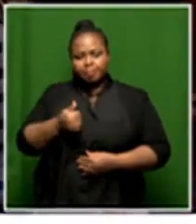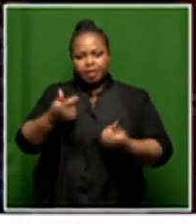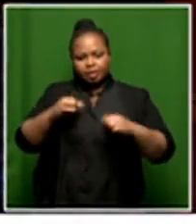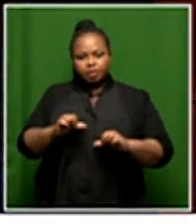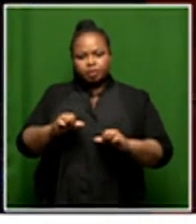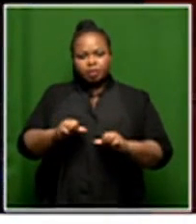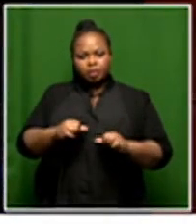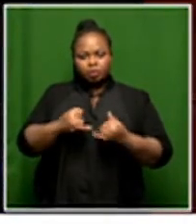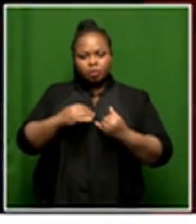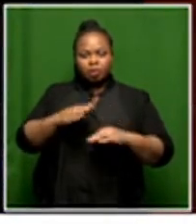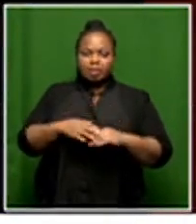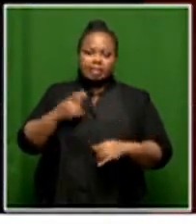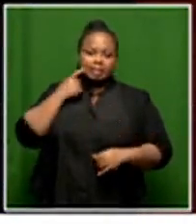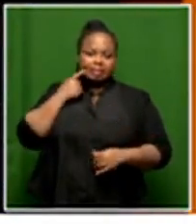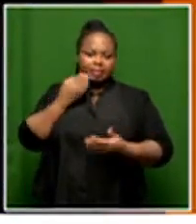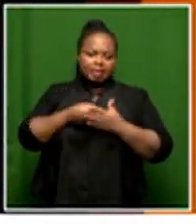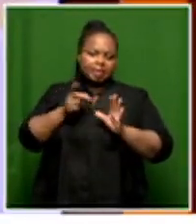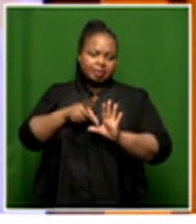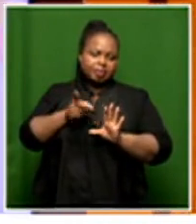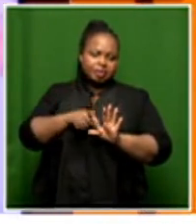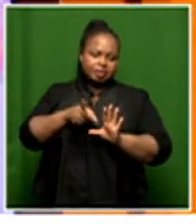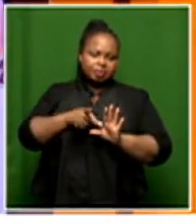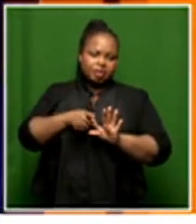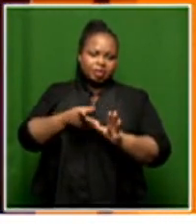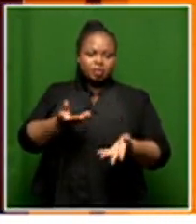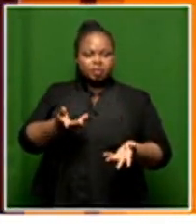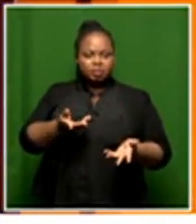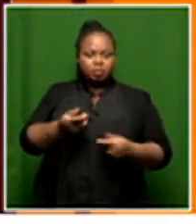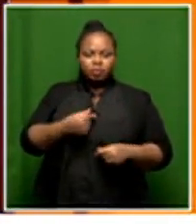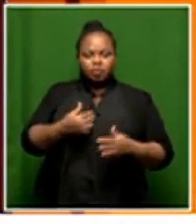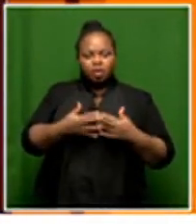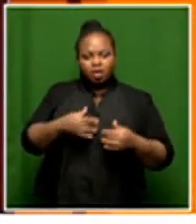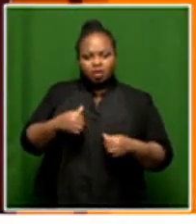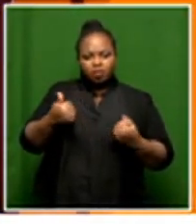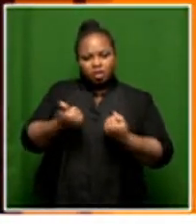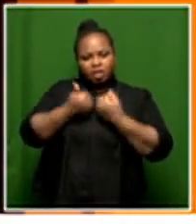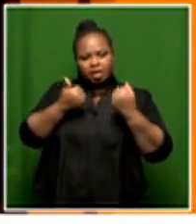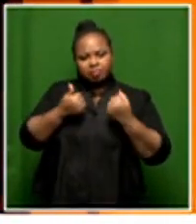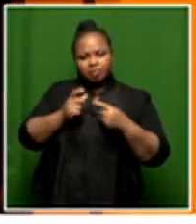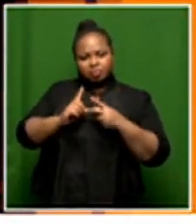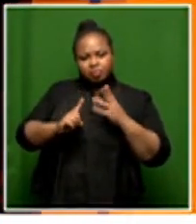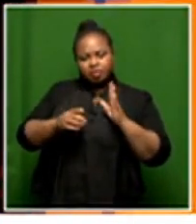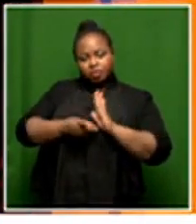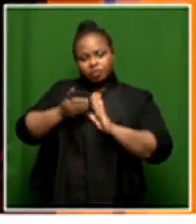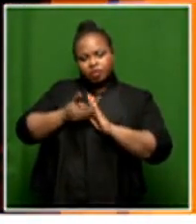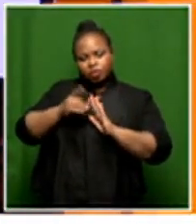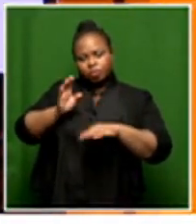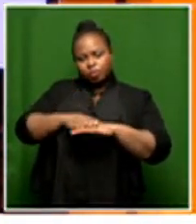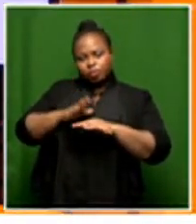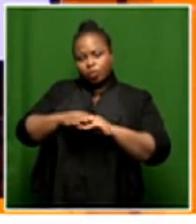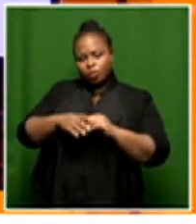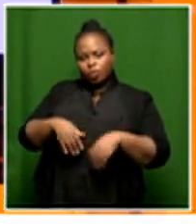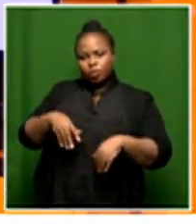virtual world where they can take part in interactive tutorials, play a bunch of brain games, and further develop their studies in